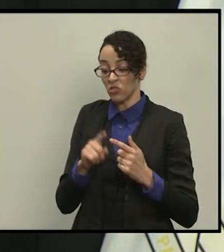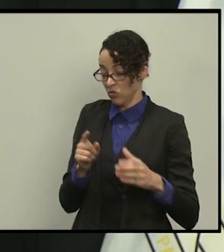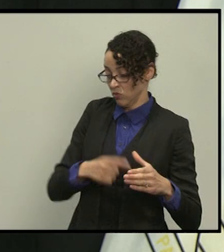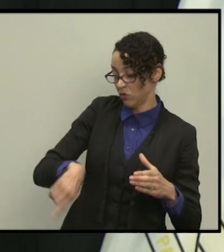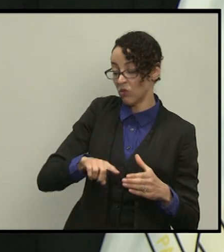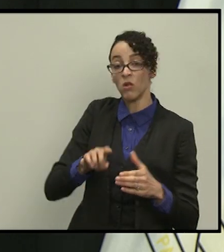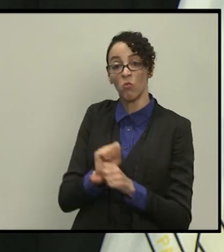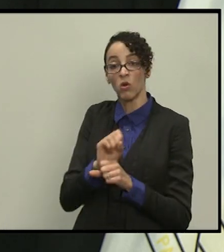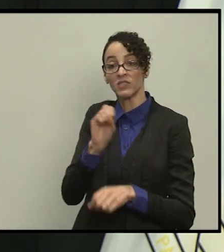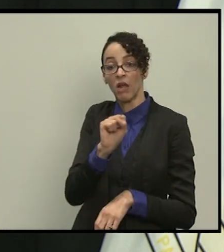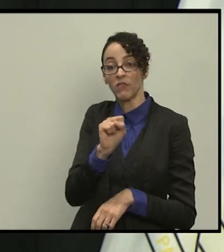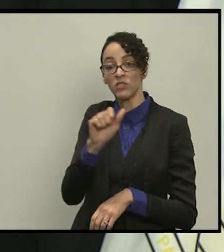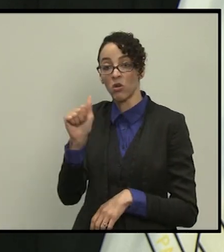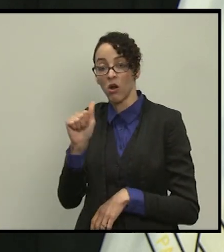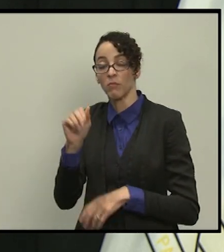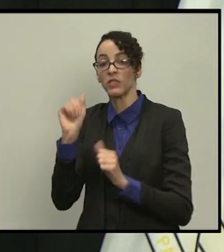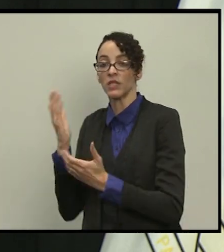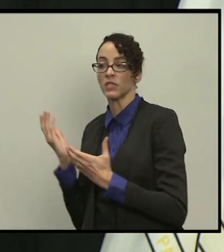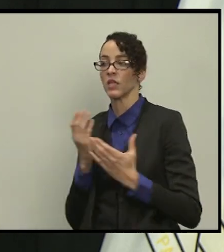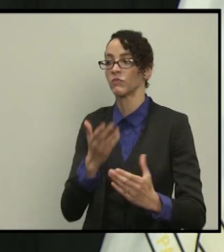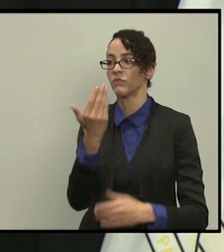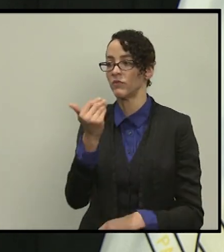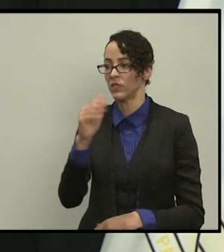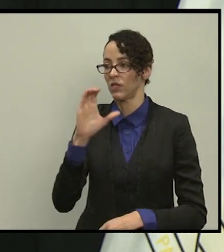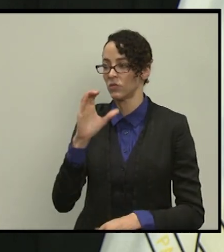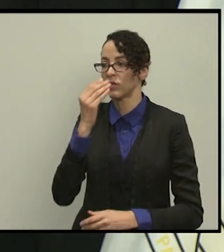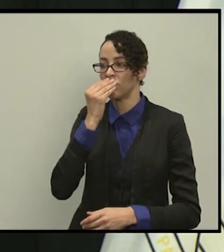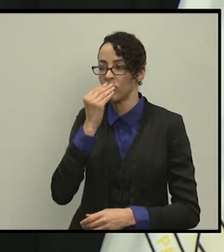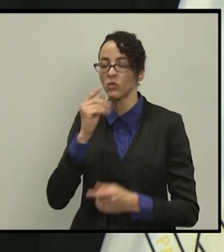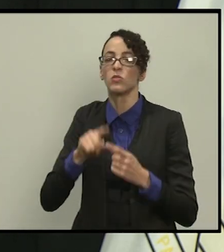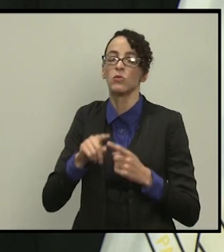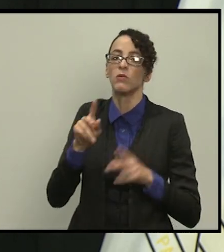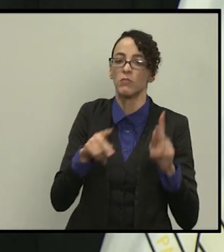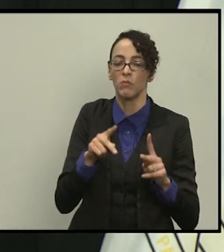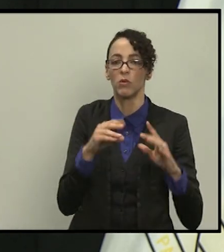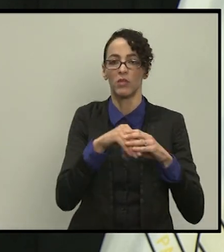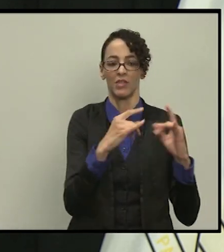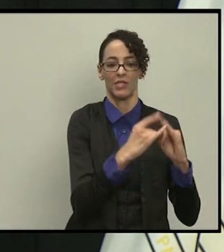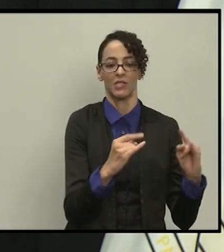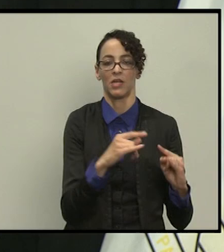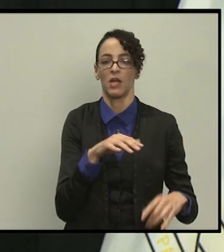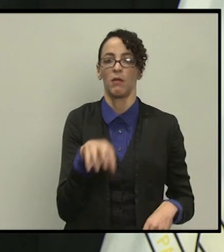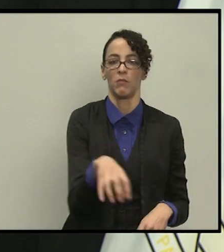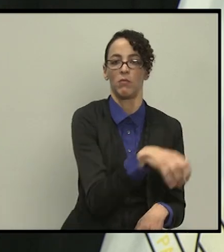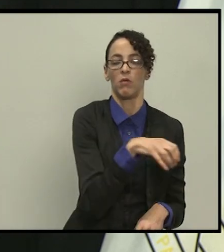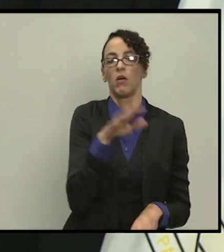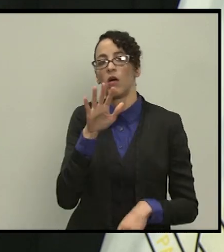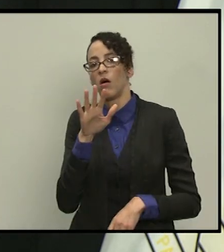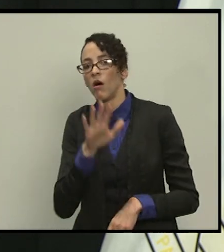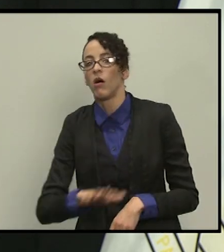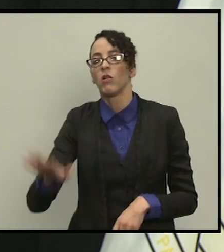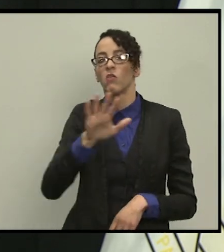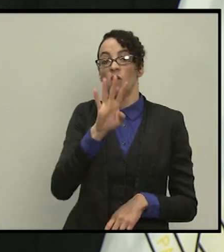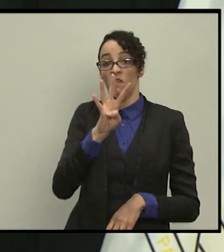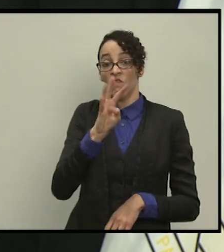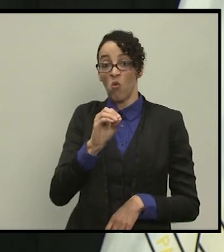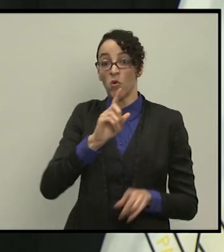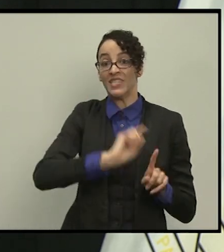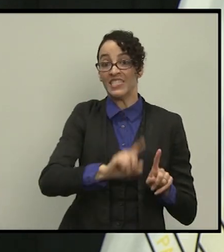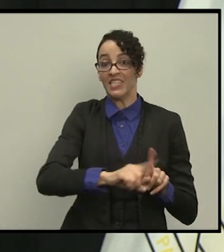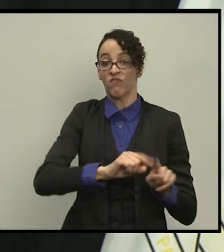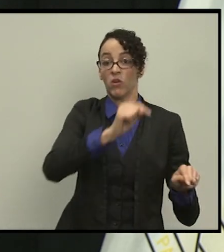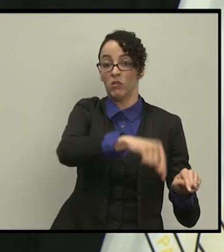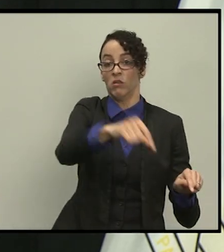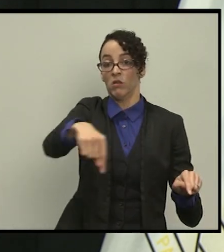to 665 people in encampments across 40 locations in San Francisco. This is just